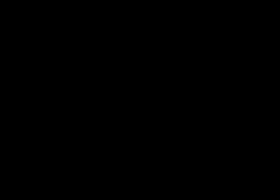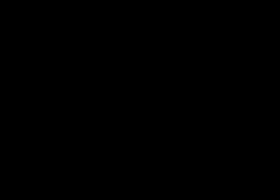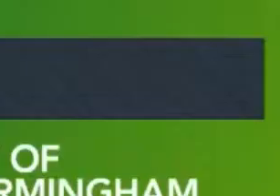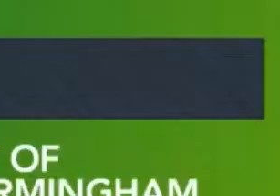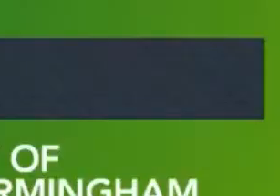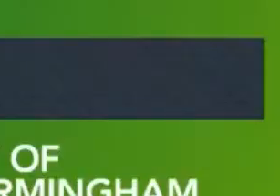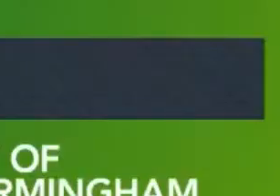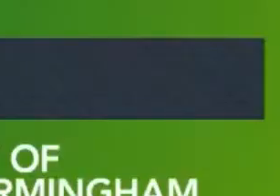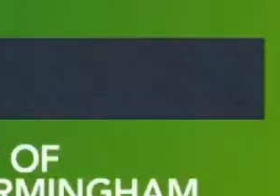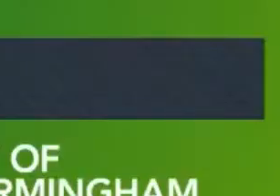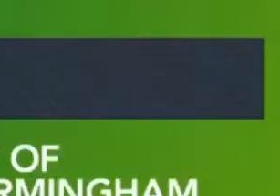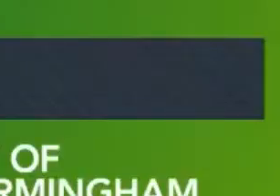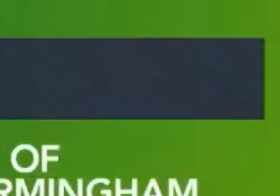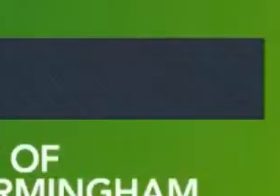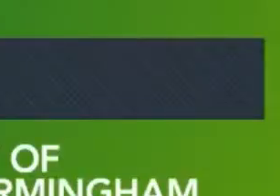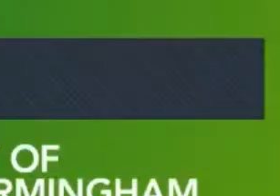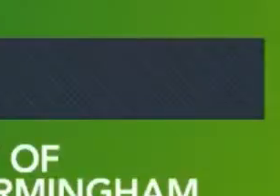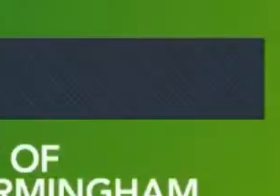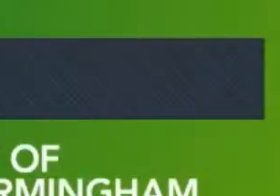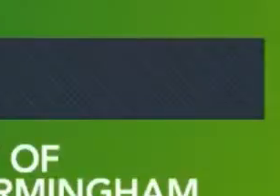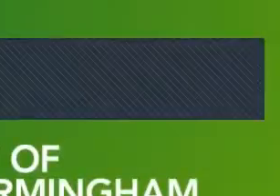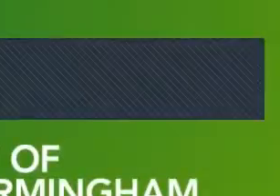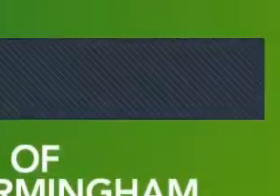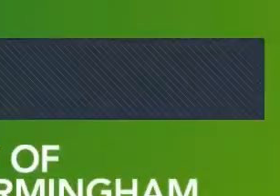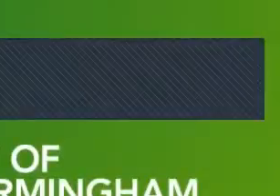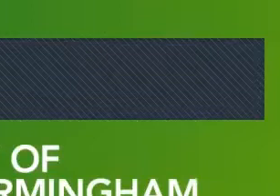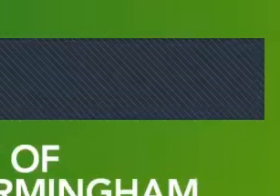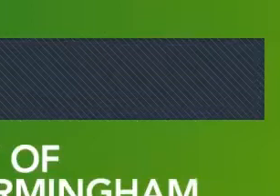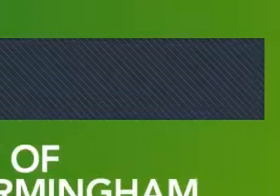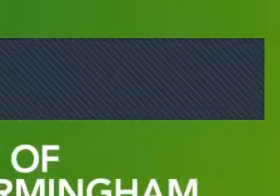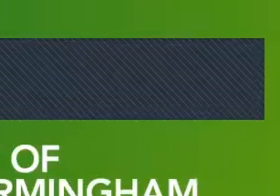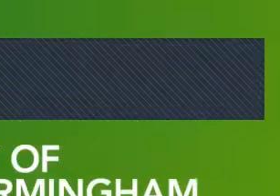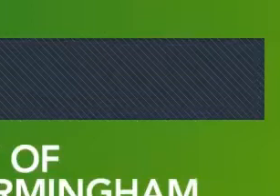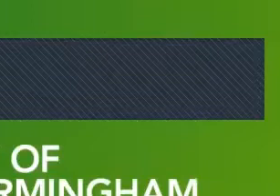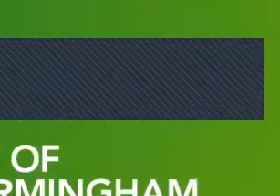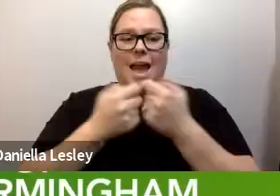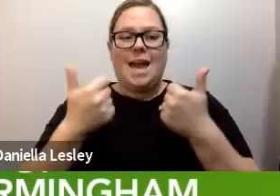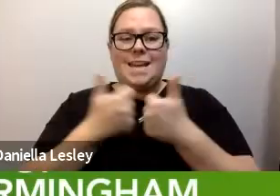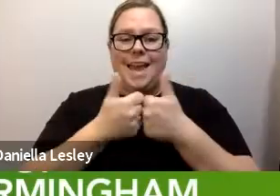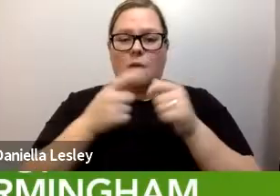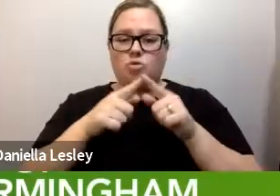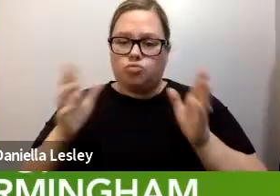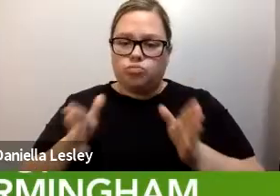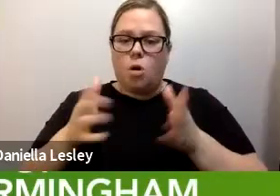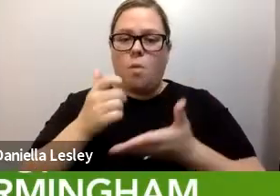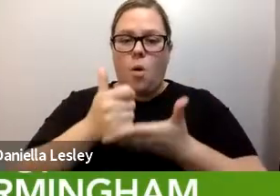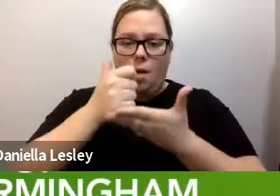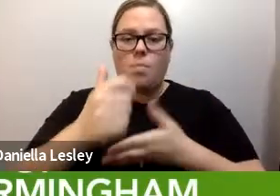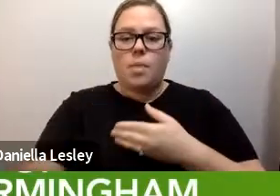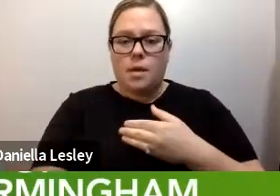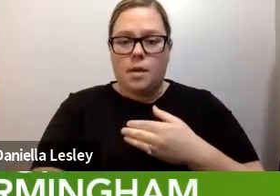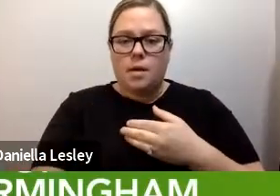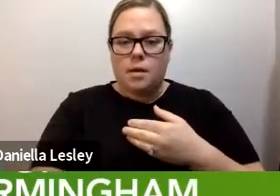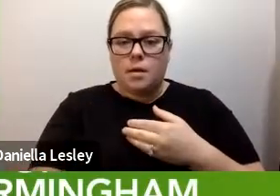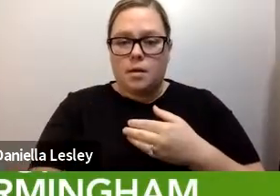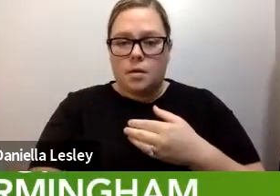We will move on to our next theme, gaming to promote health. So like you all know, there are motivated people, for